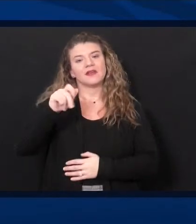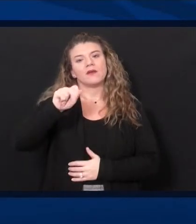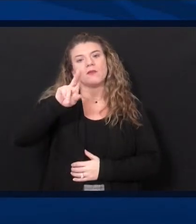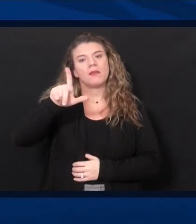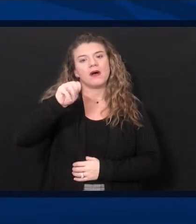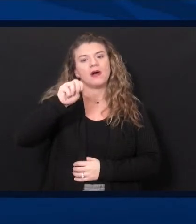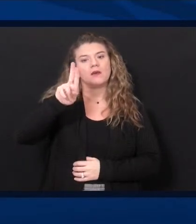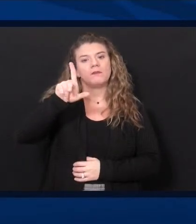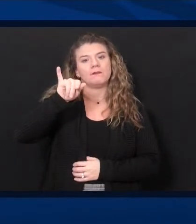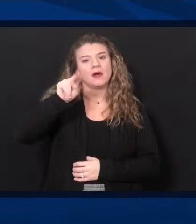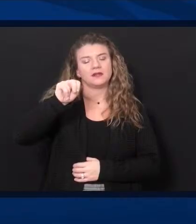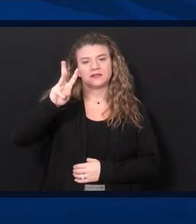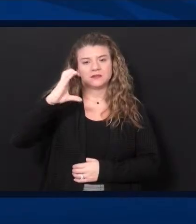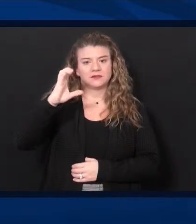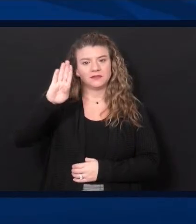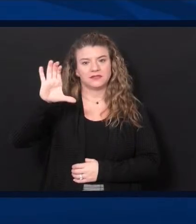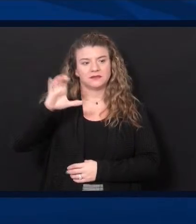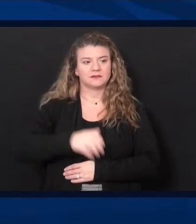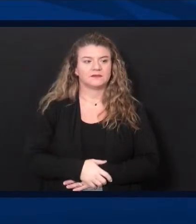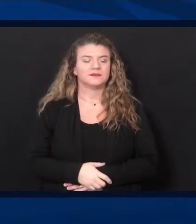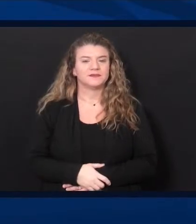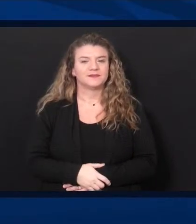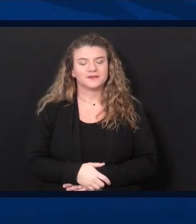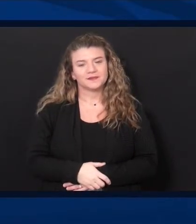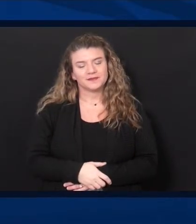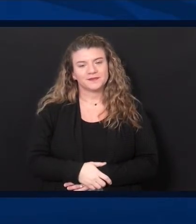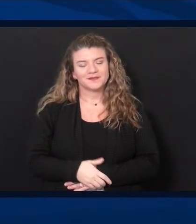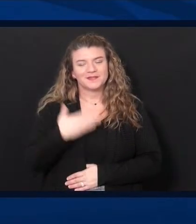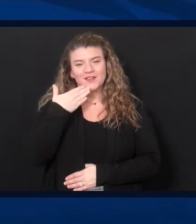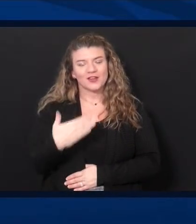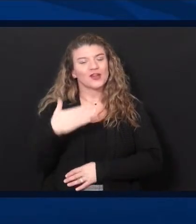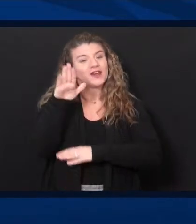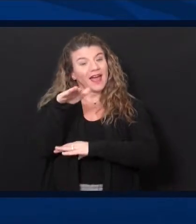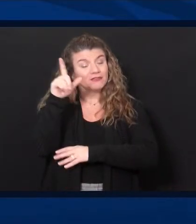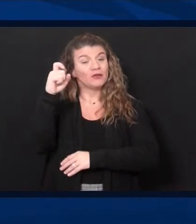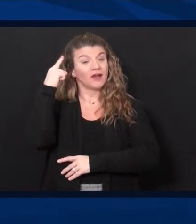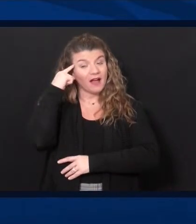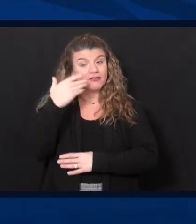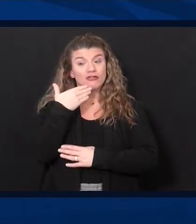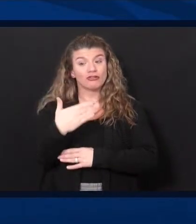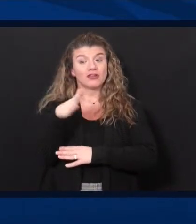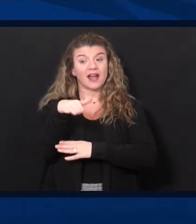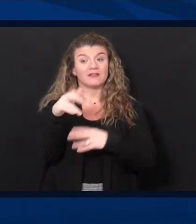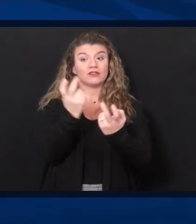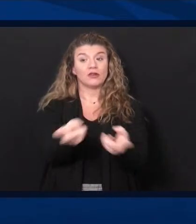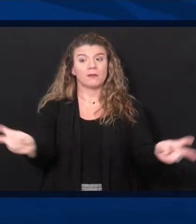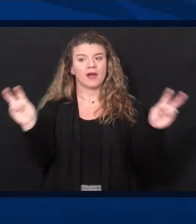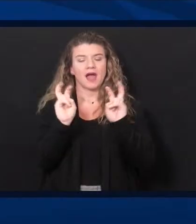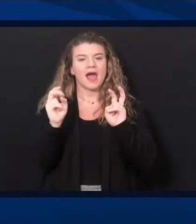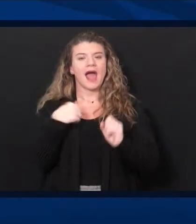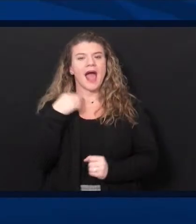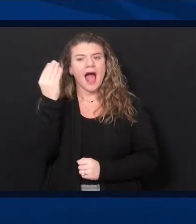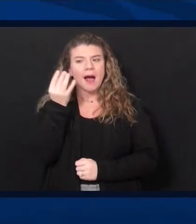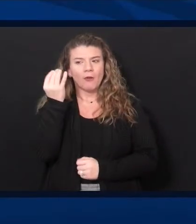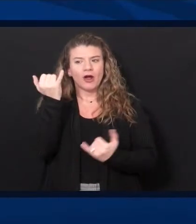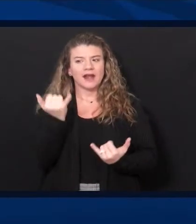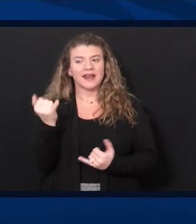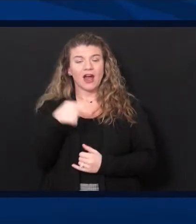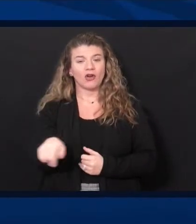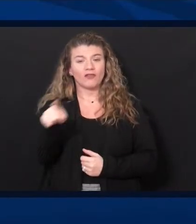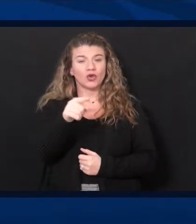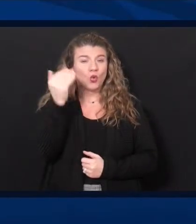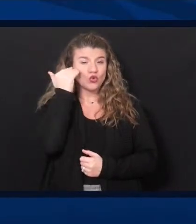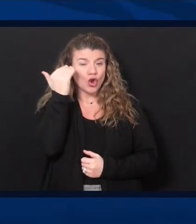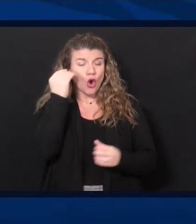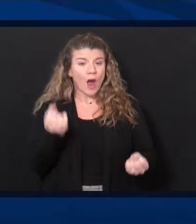with WCBC. Good afternoon, Governor. Good afternoon, panel. I wonder if we know how many people on a